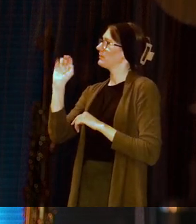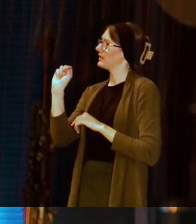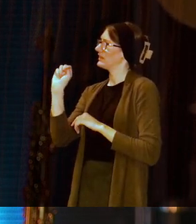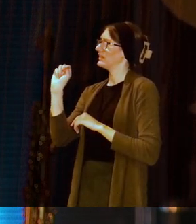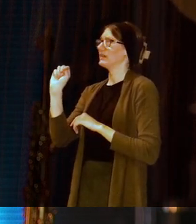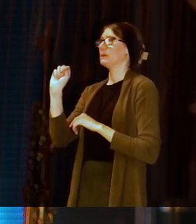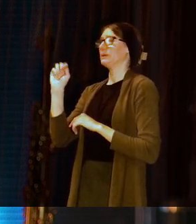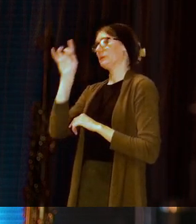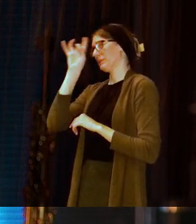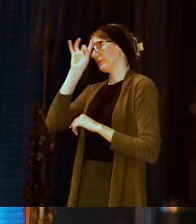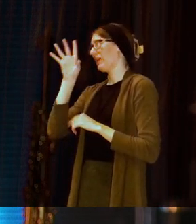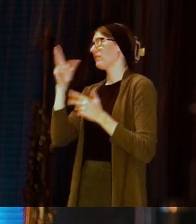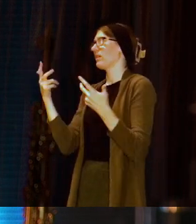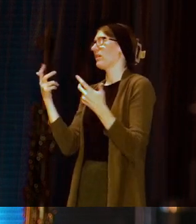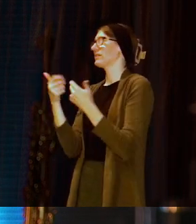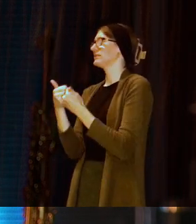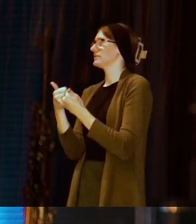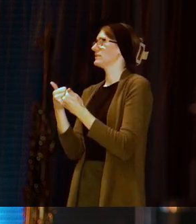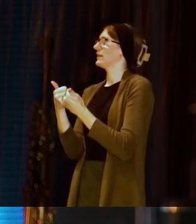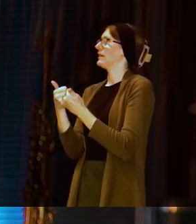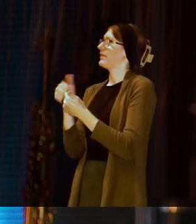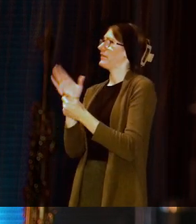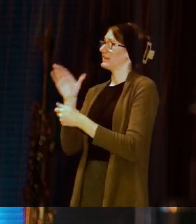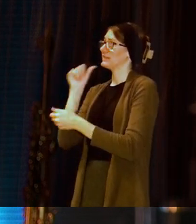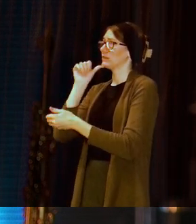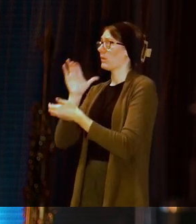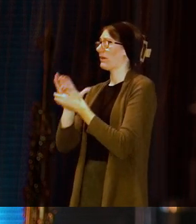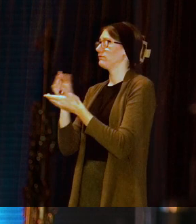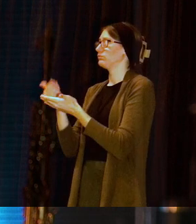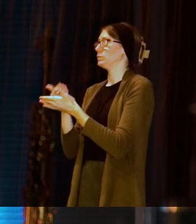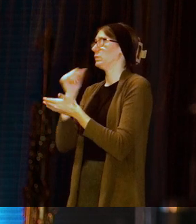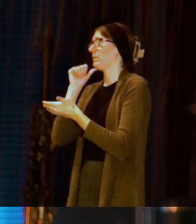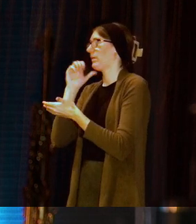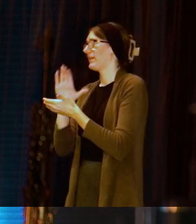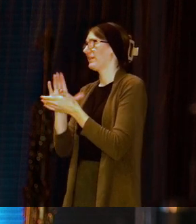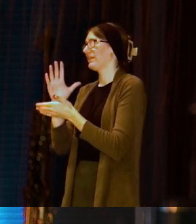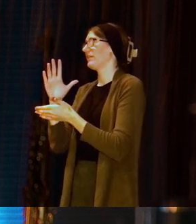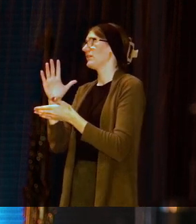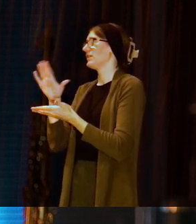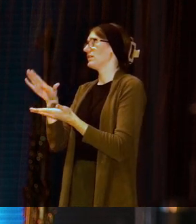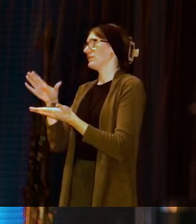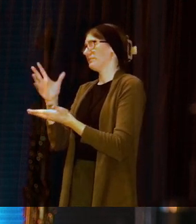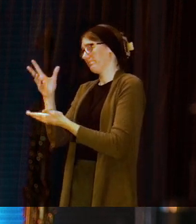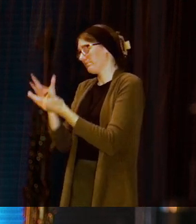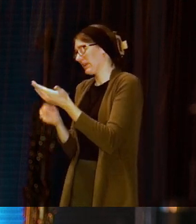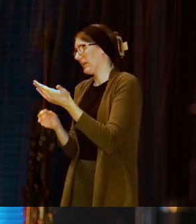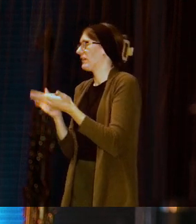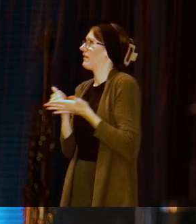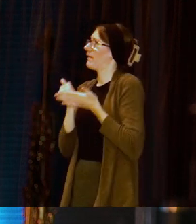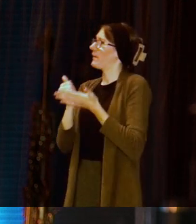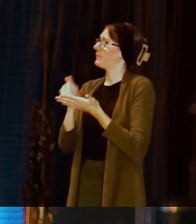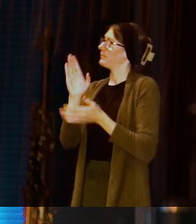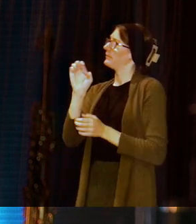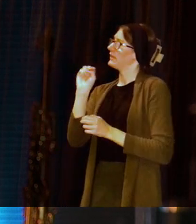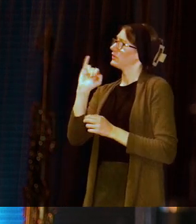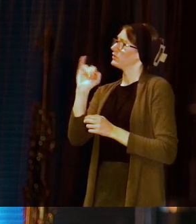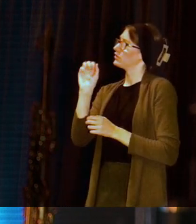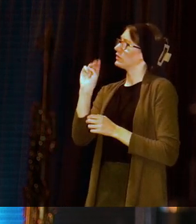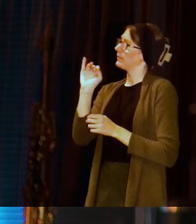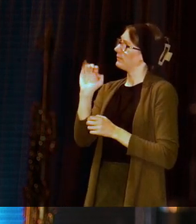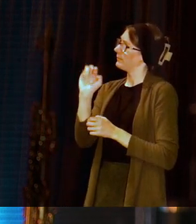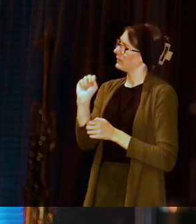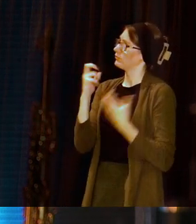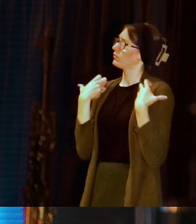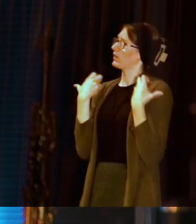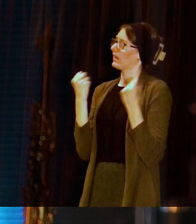took the life of his new bride. Lord, we pray that you would help him to recover with just massive